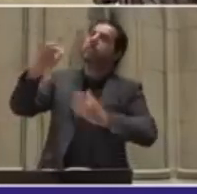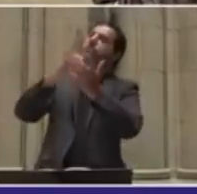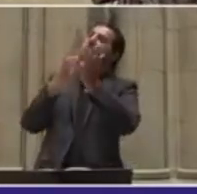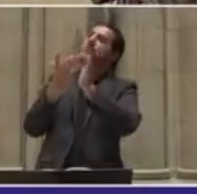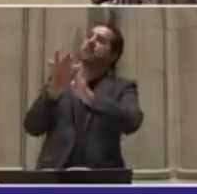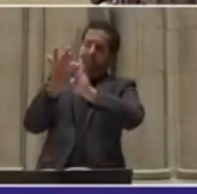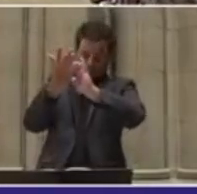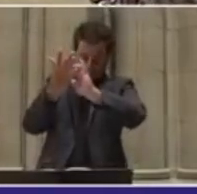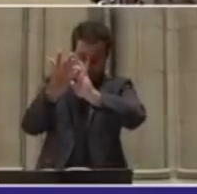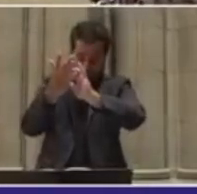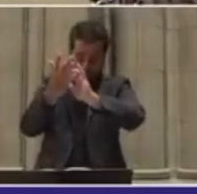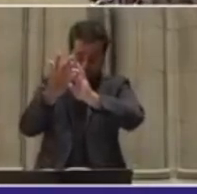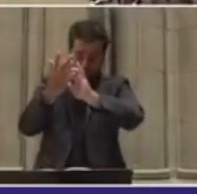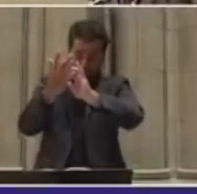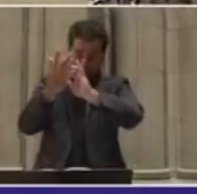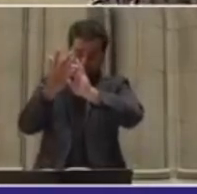Jesus to be